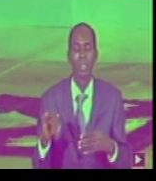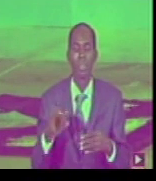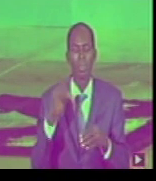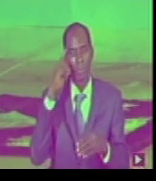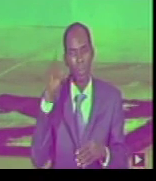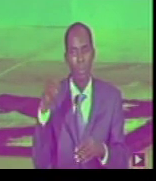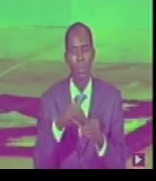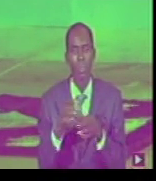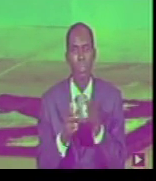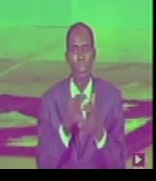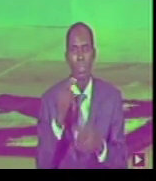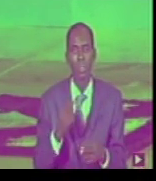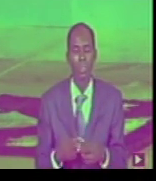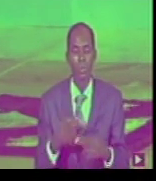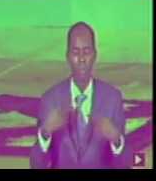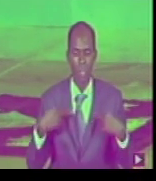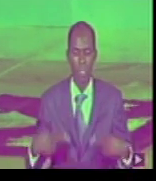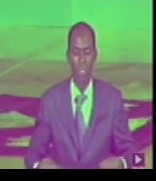Health.